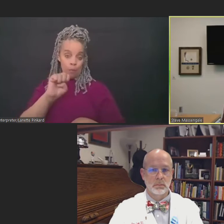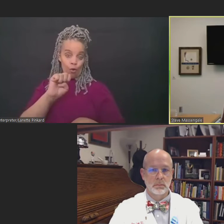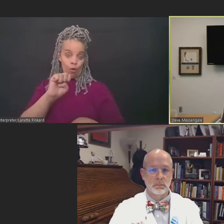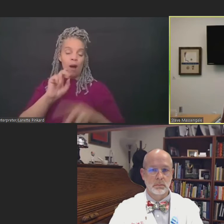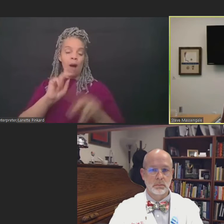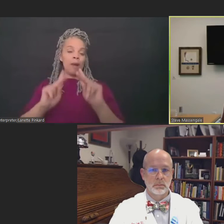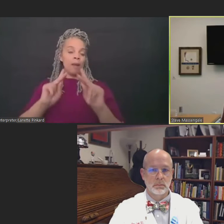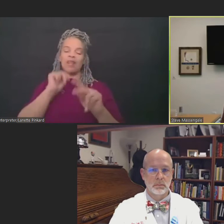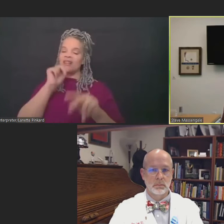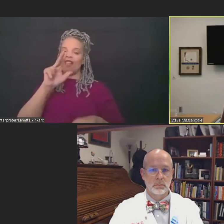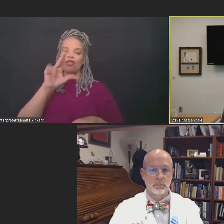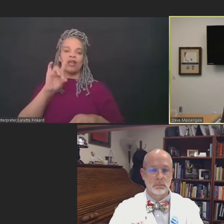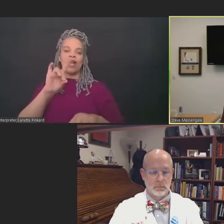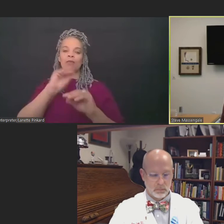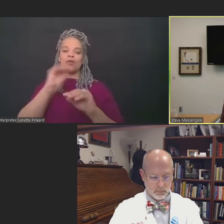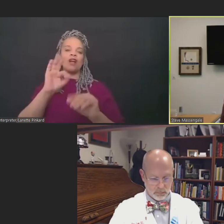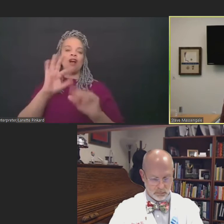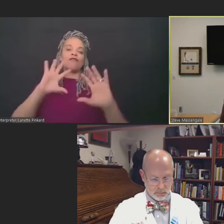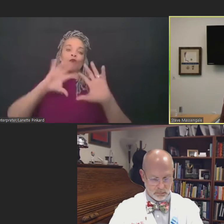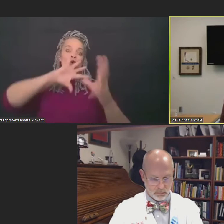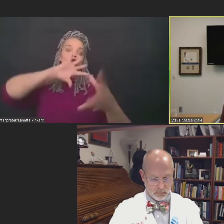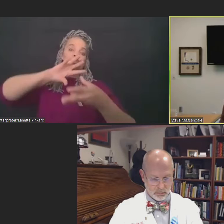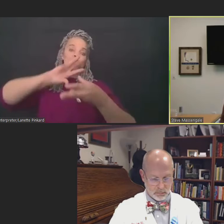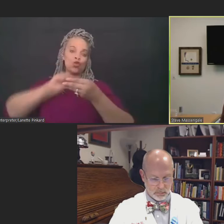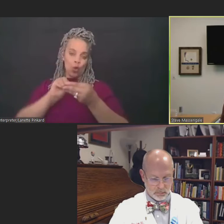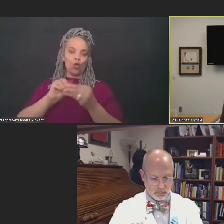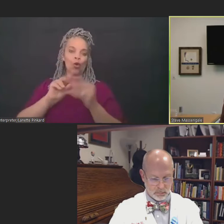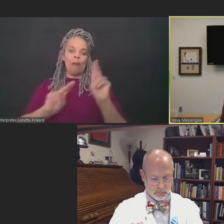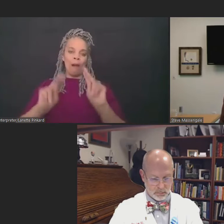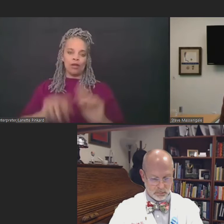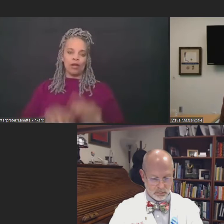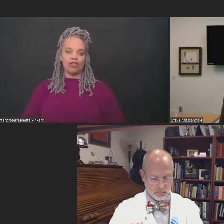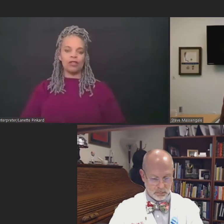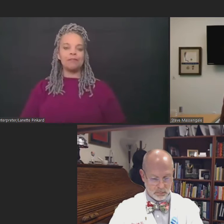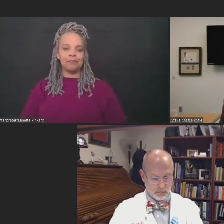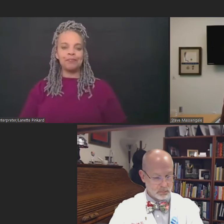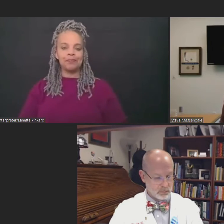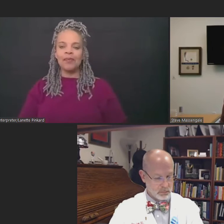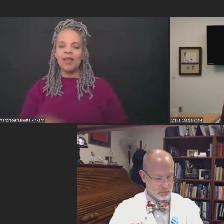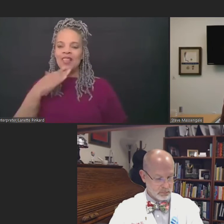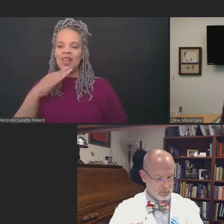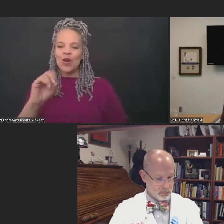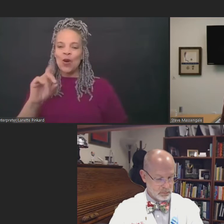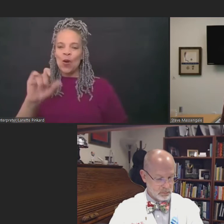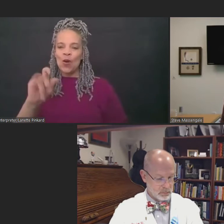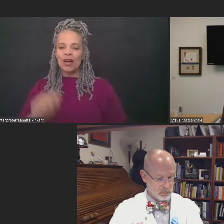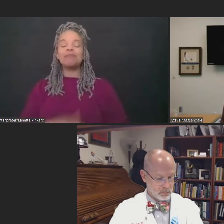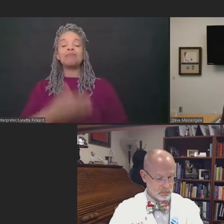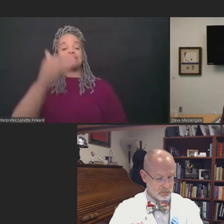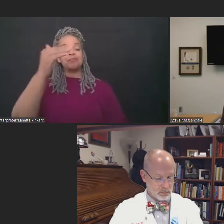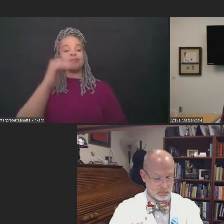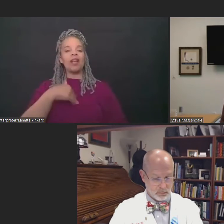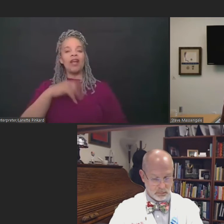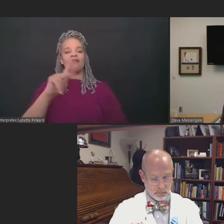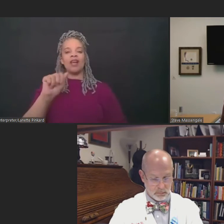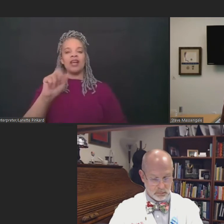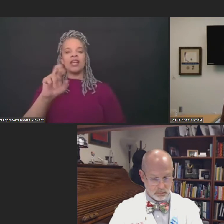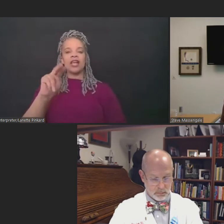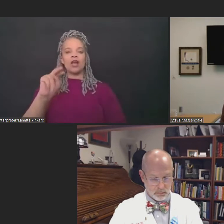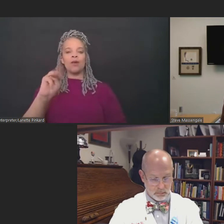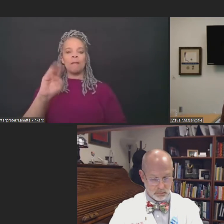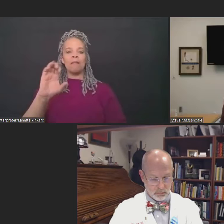population. Exactly. Yes. Okay. Thank you. Thank you, Olga. Next, we have Karen McKay